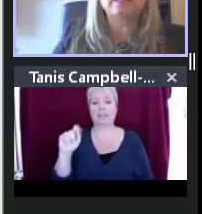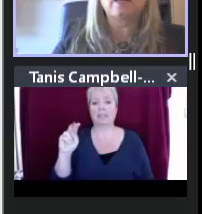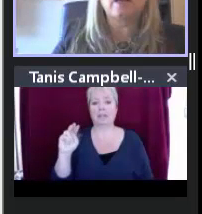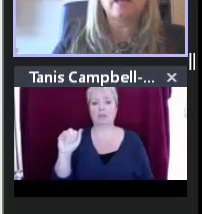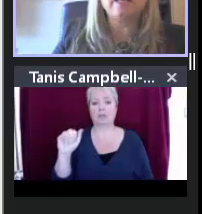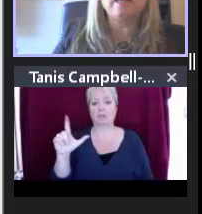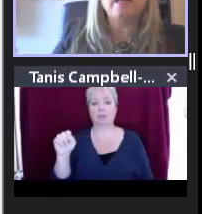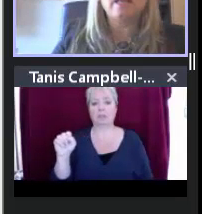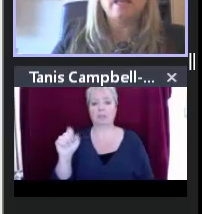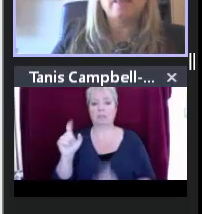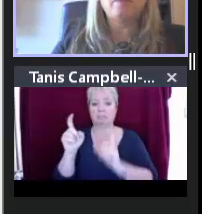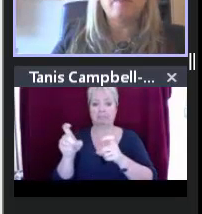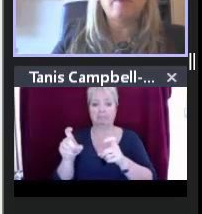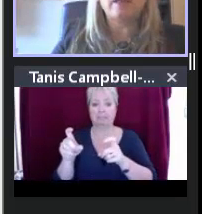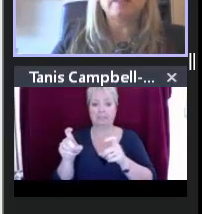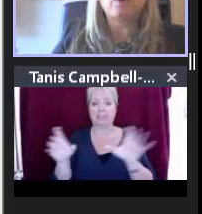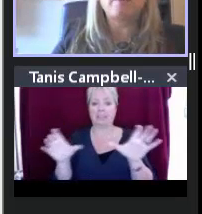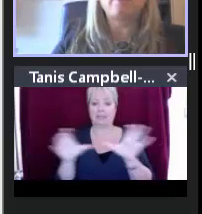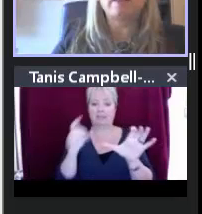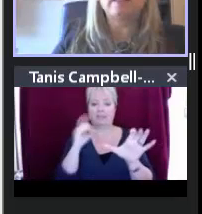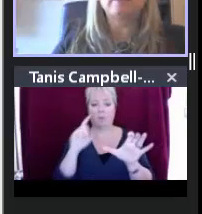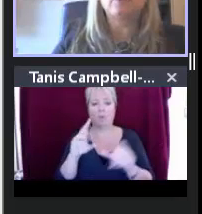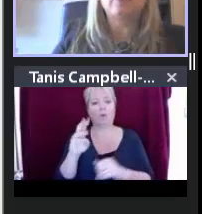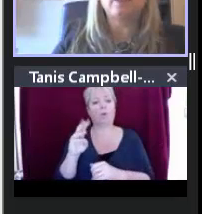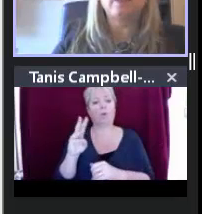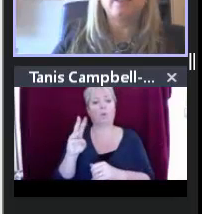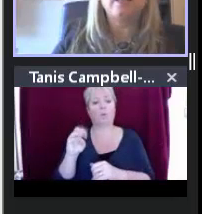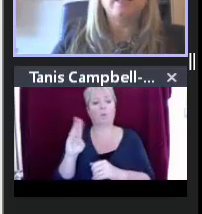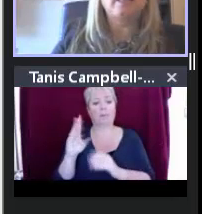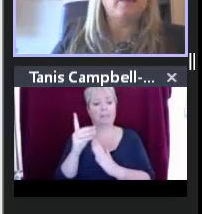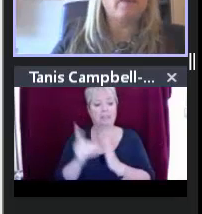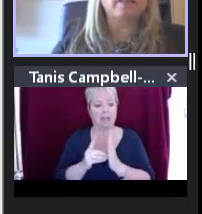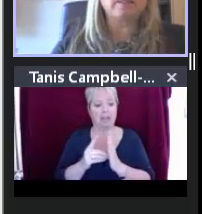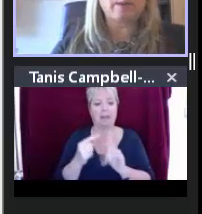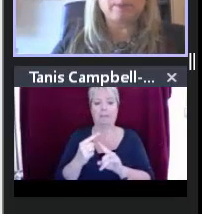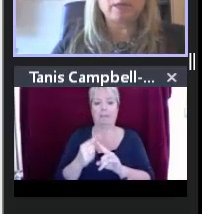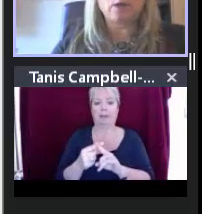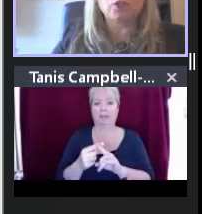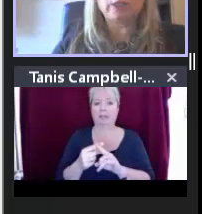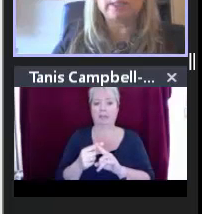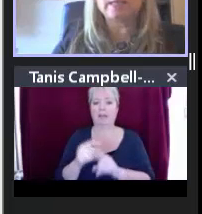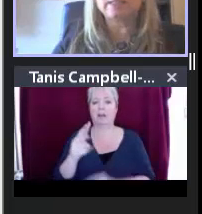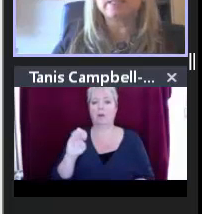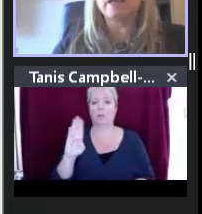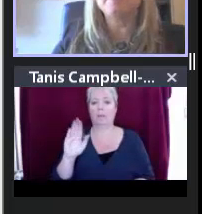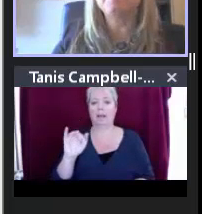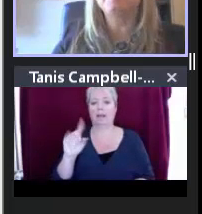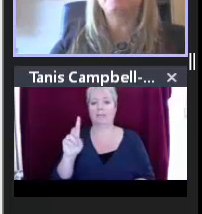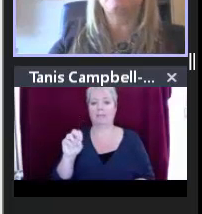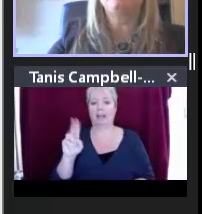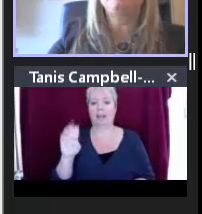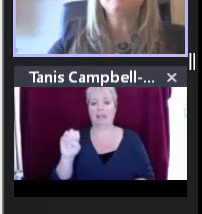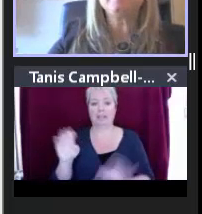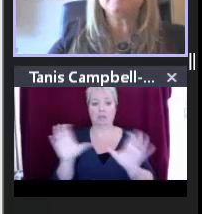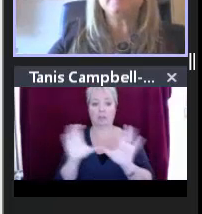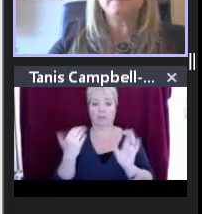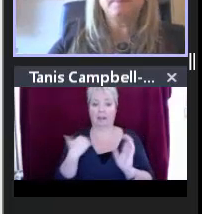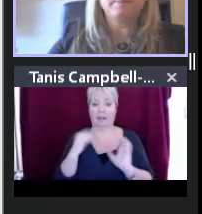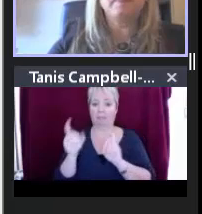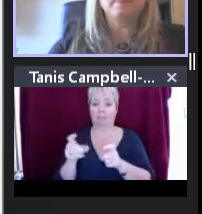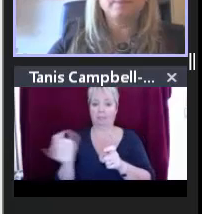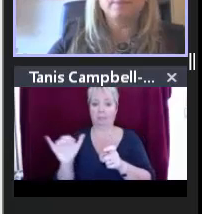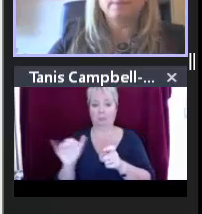and design, and the Web Advanced program provides a certificate in advanced web technologies and design.